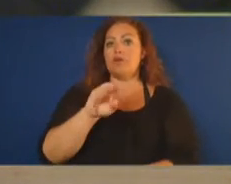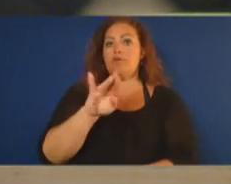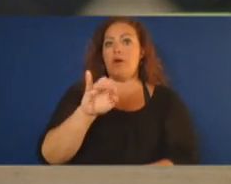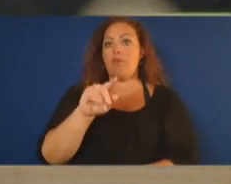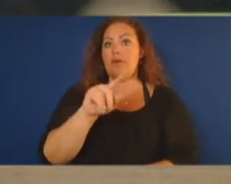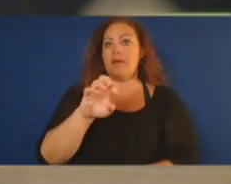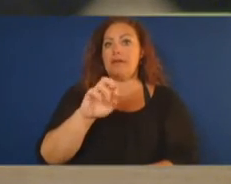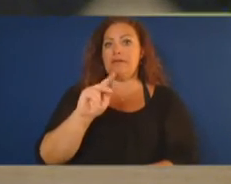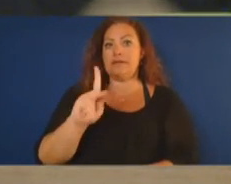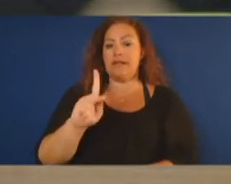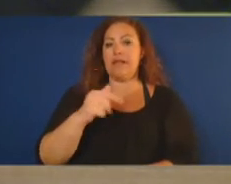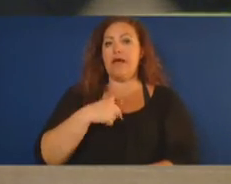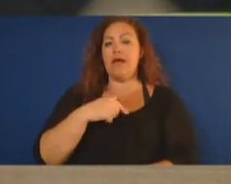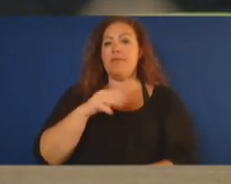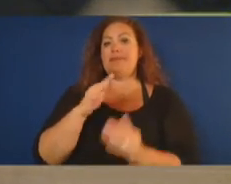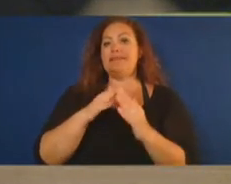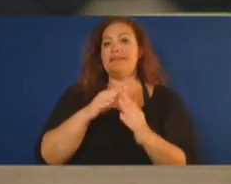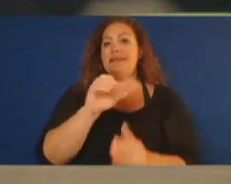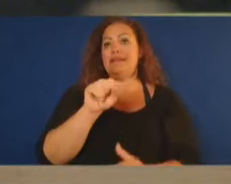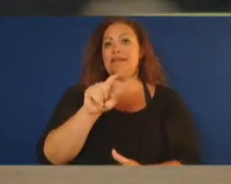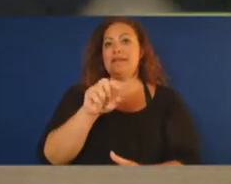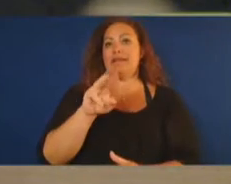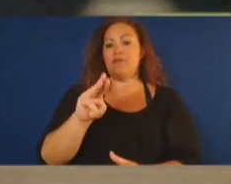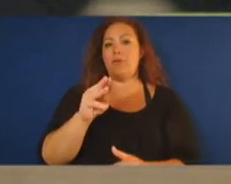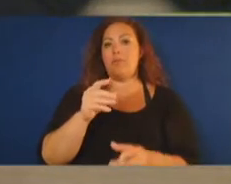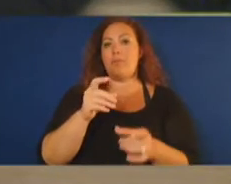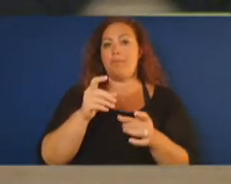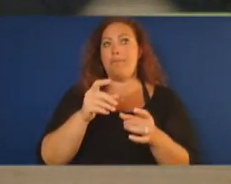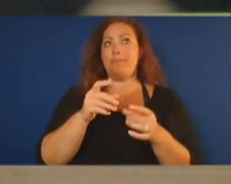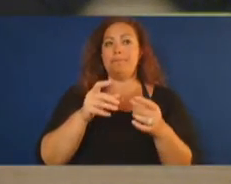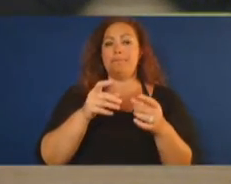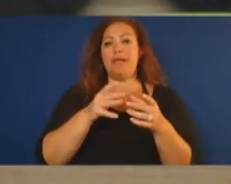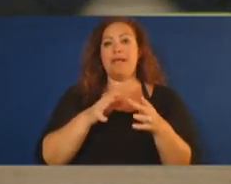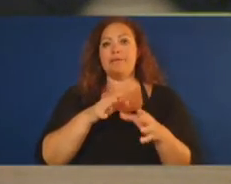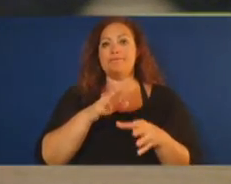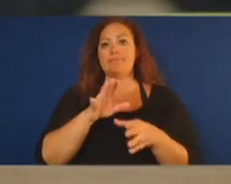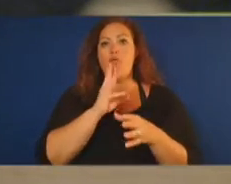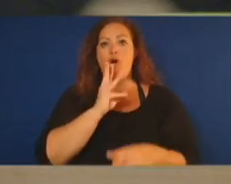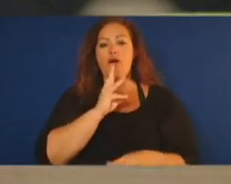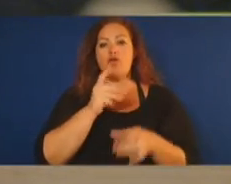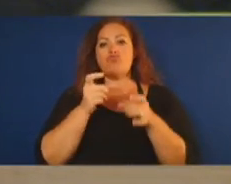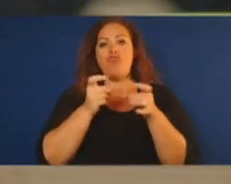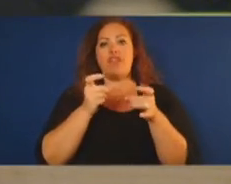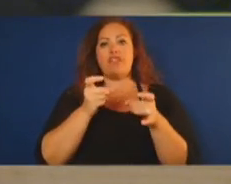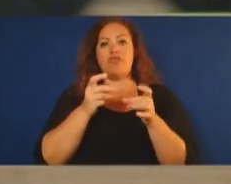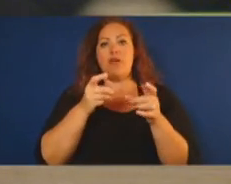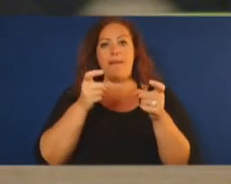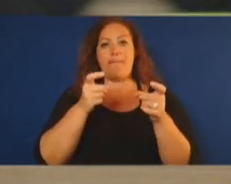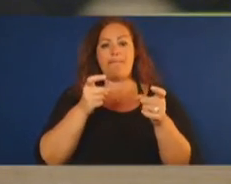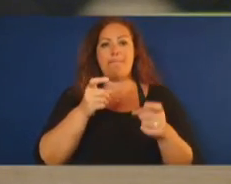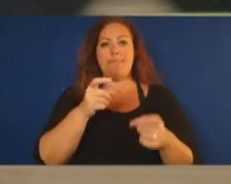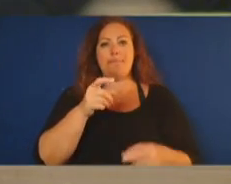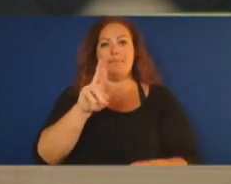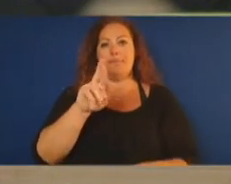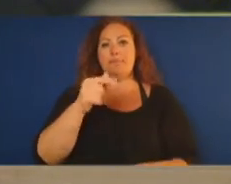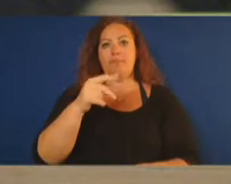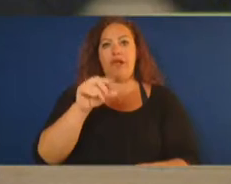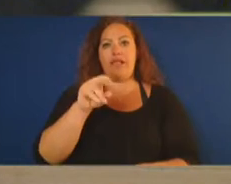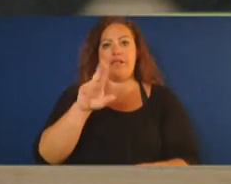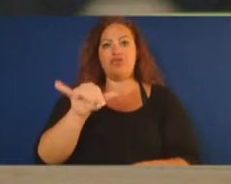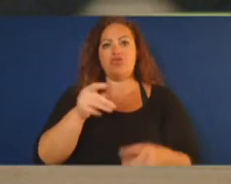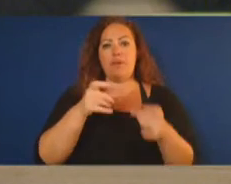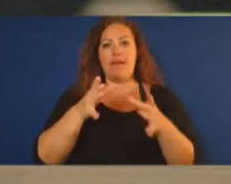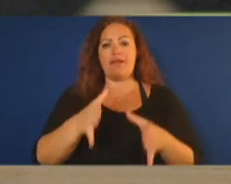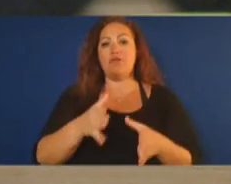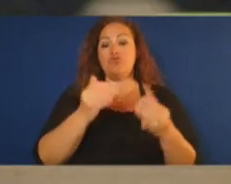city stormwaters uh regulatory division manager um as they mentioned the site is currently under evaluation uh by